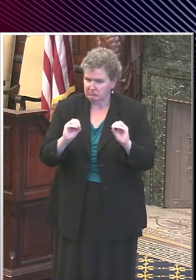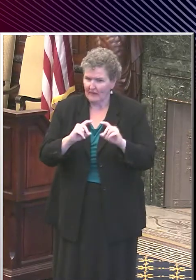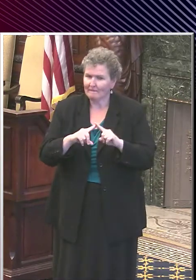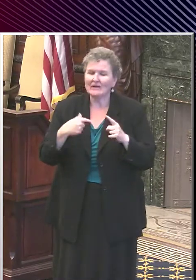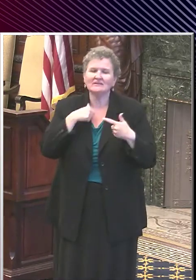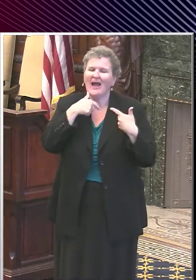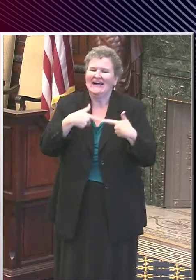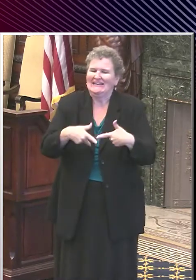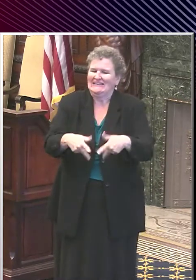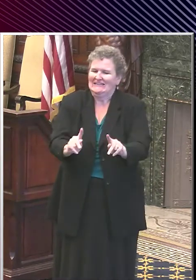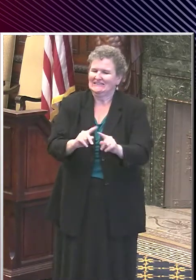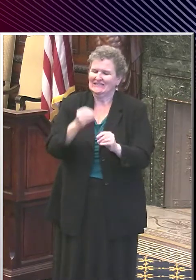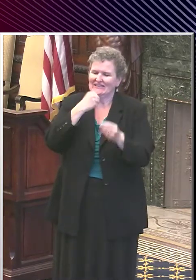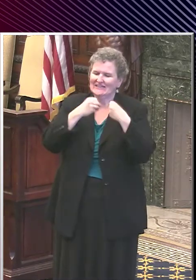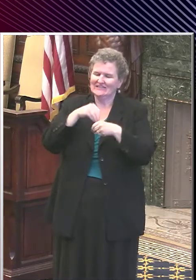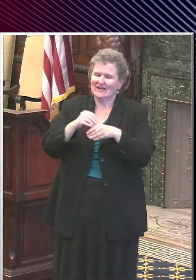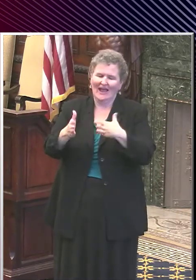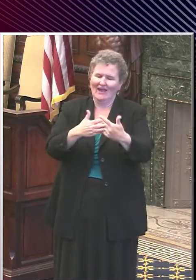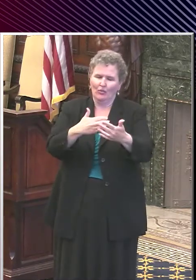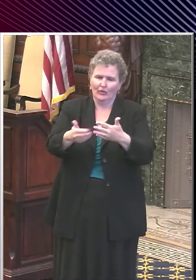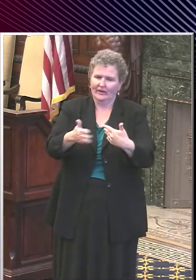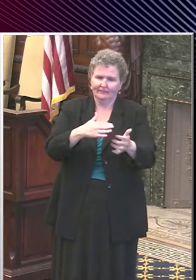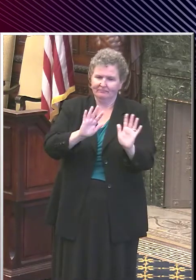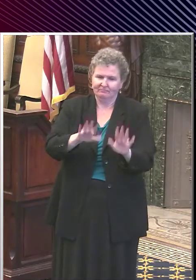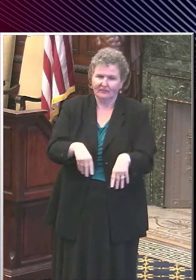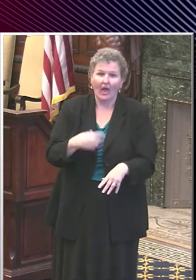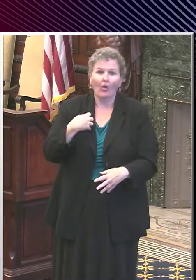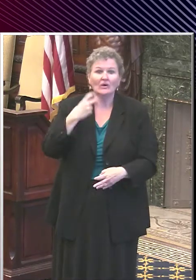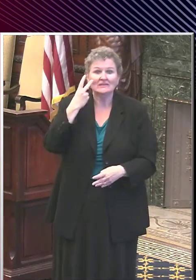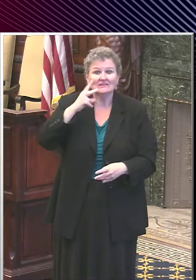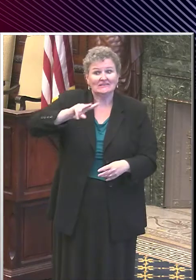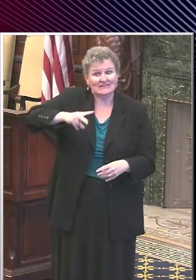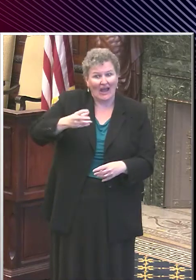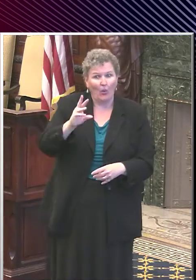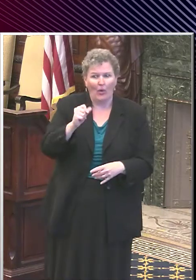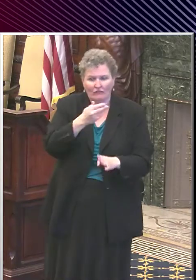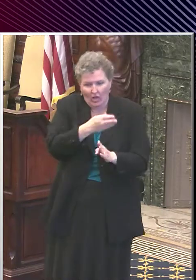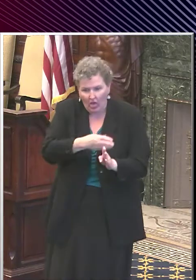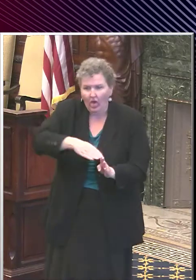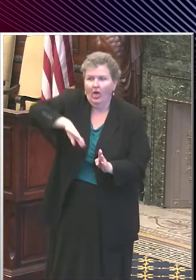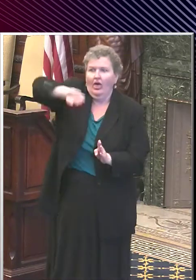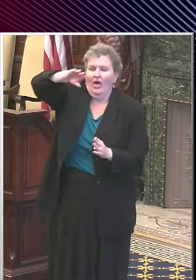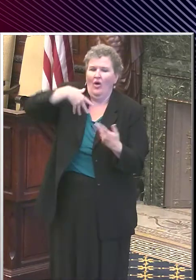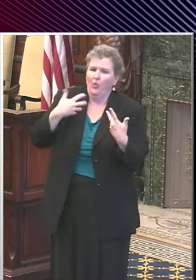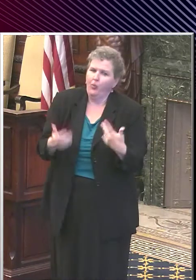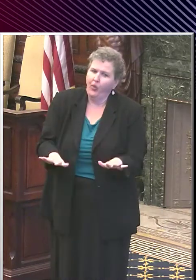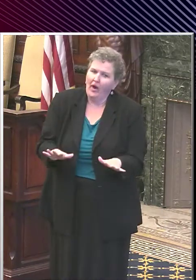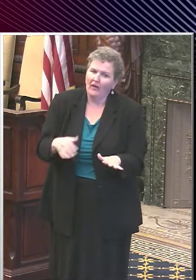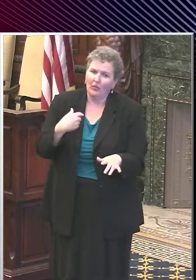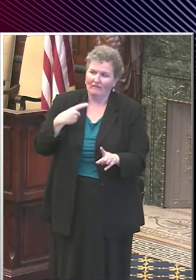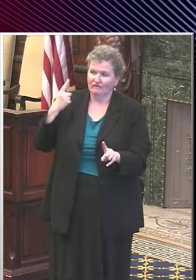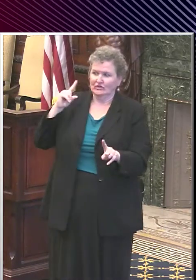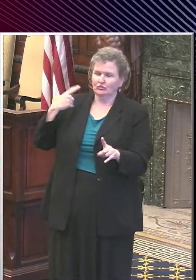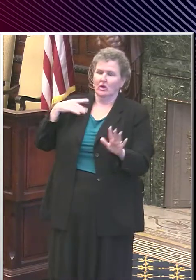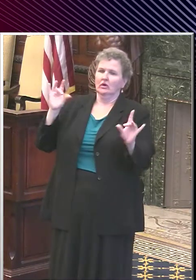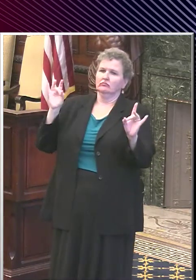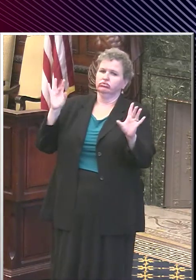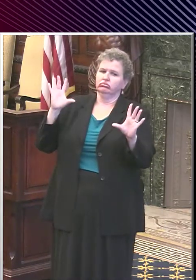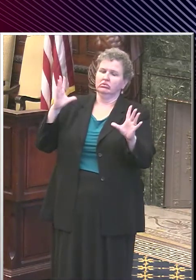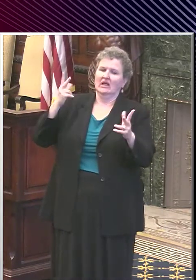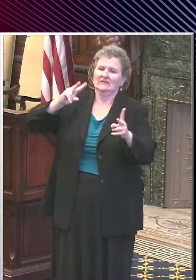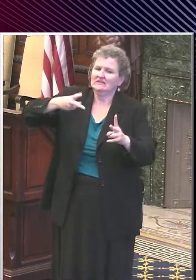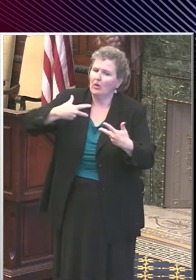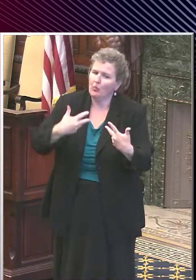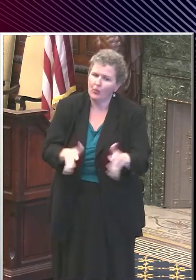dining here either. We don't want to see the second wave to be as big as the Florida's. So that's where we are with this epidemic second wave. If you want to see